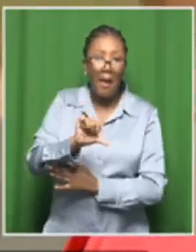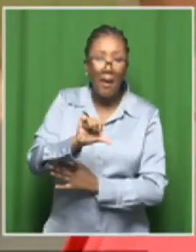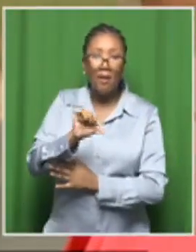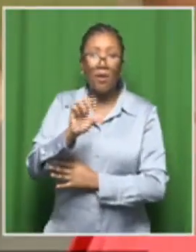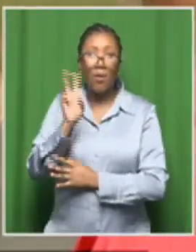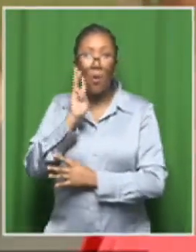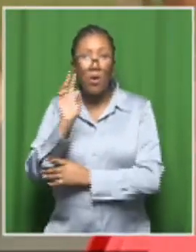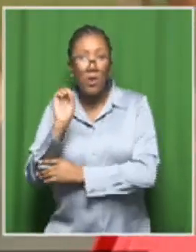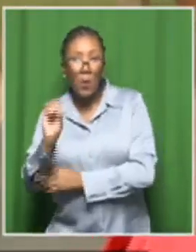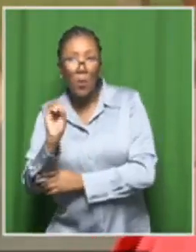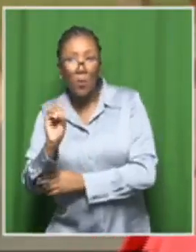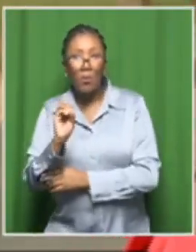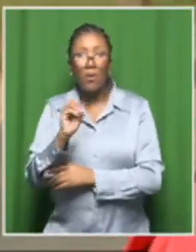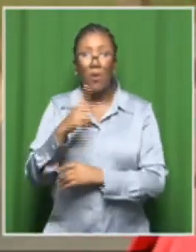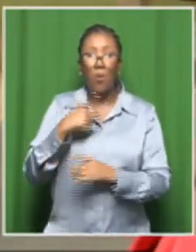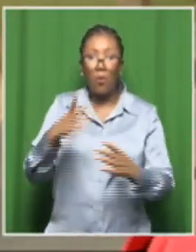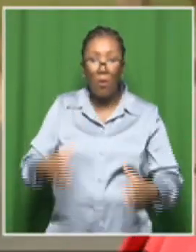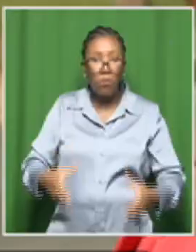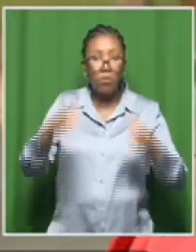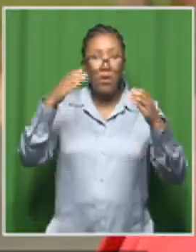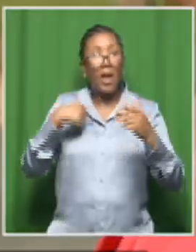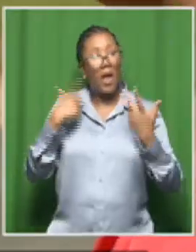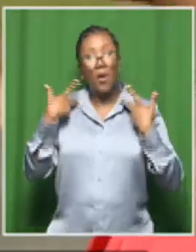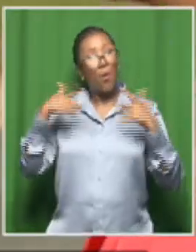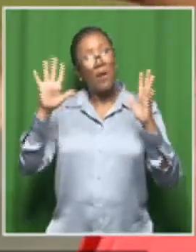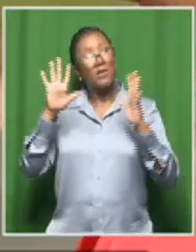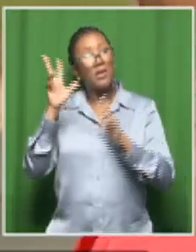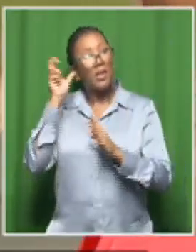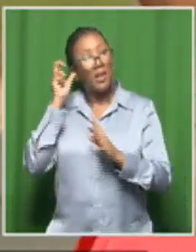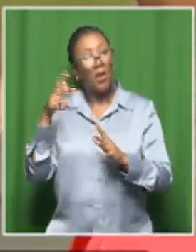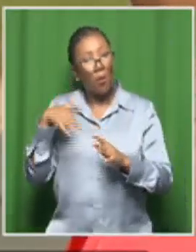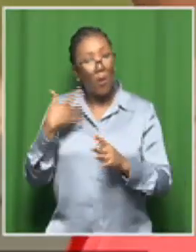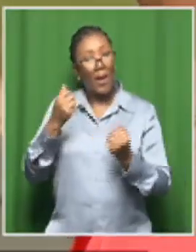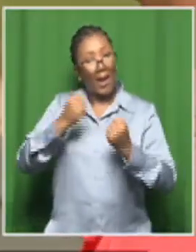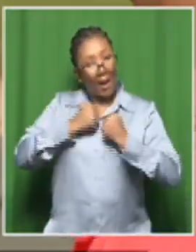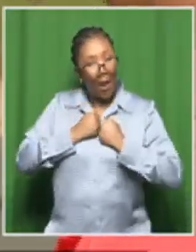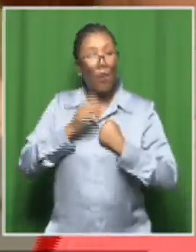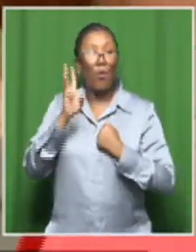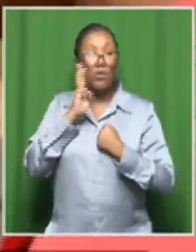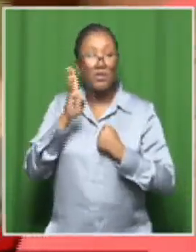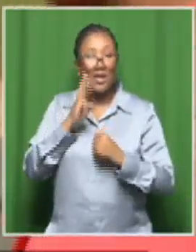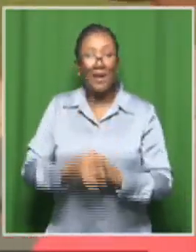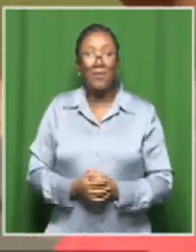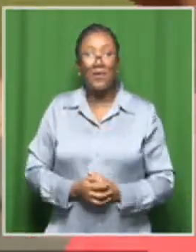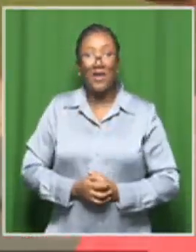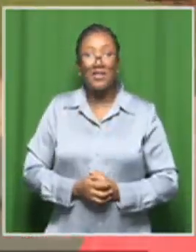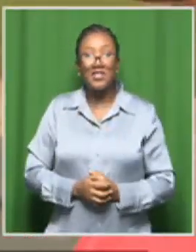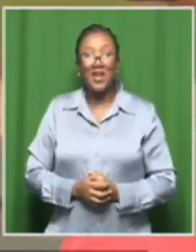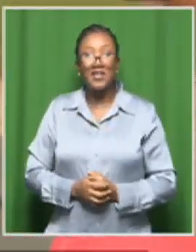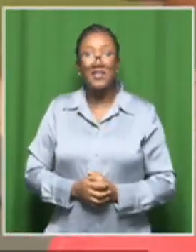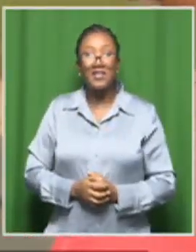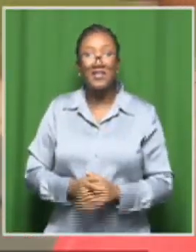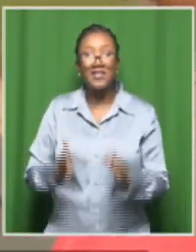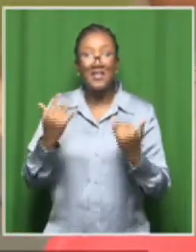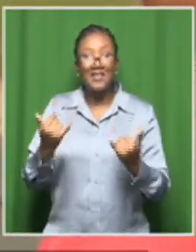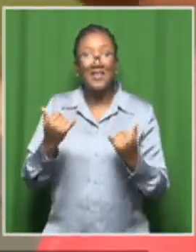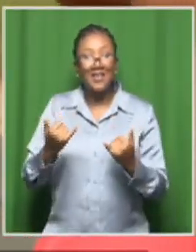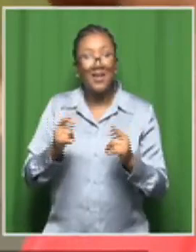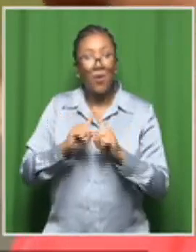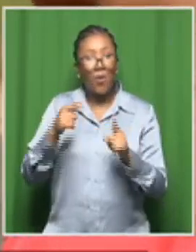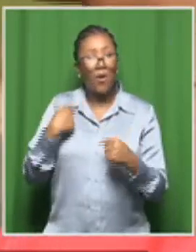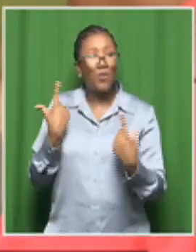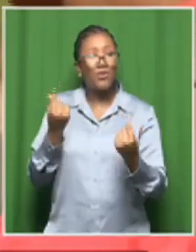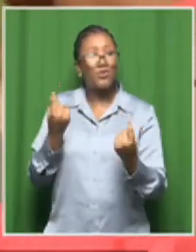there? They're filling up the reservoir. I don't want to hear that. We want our water. That's all I want. I mean, what do we do?